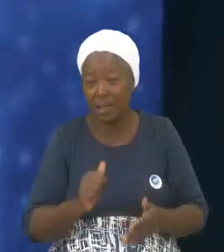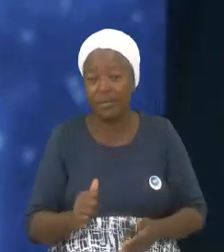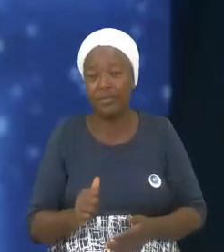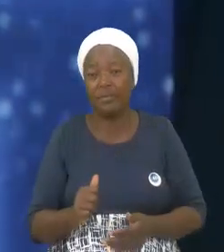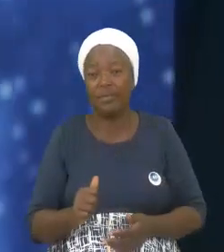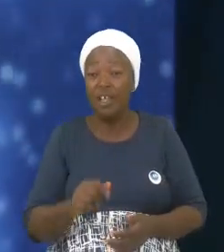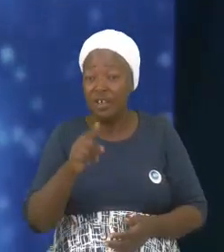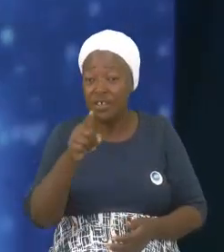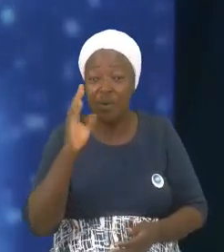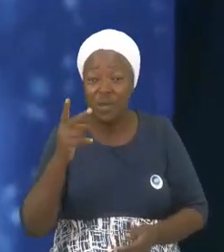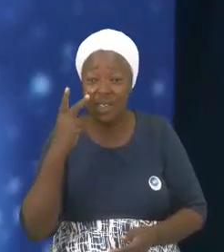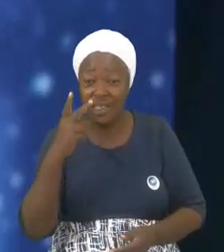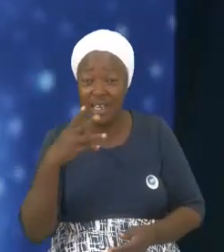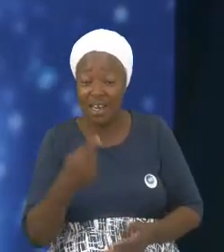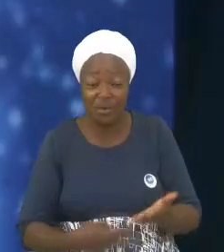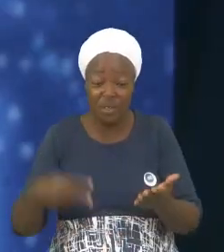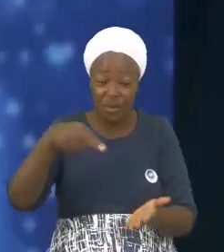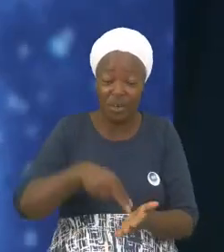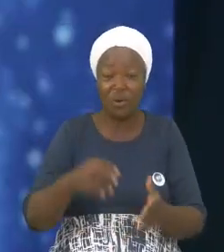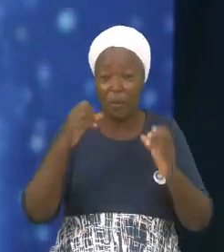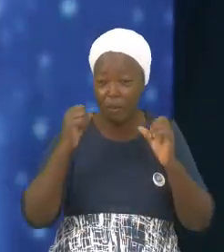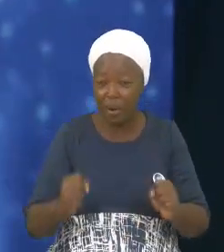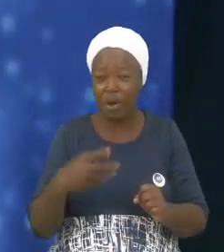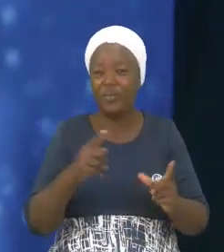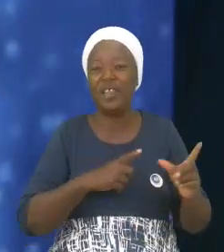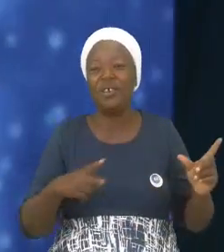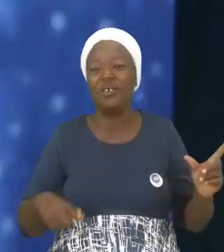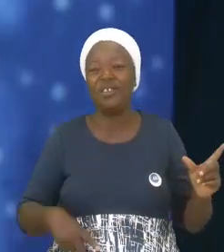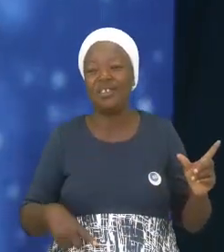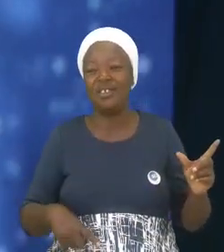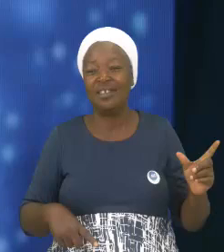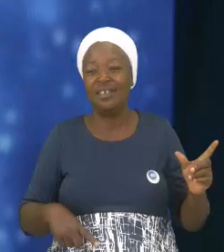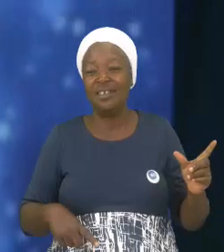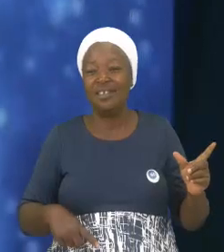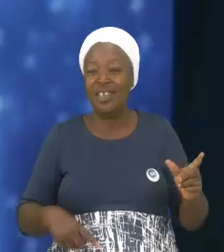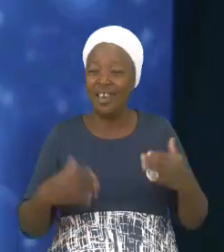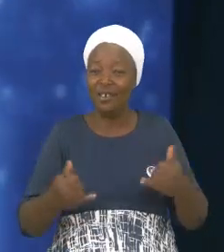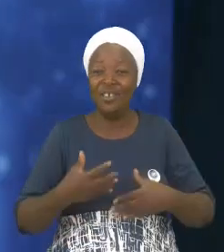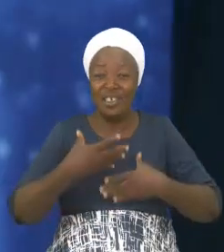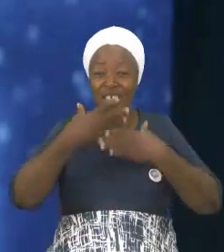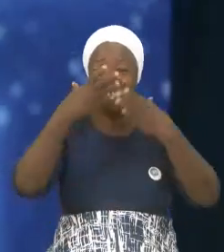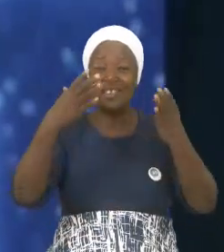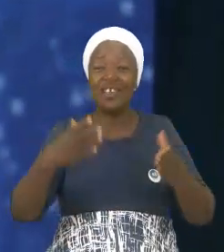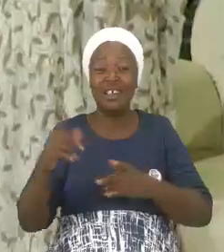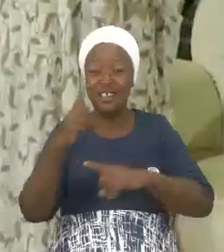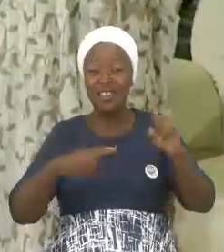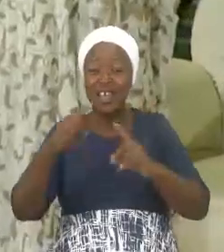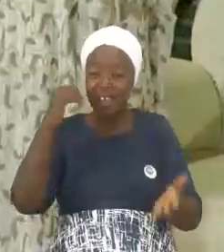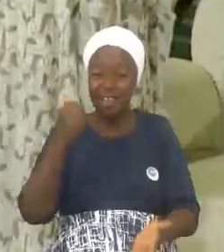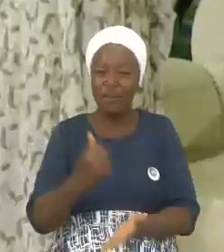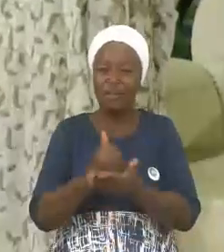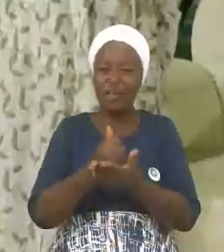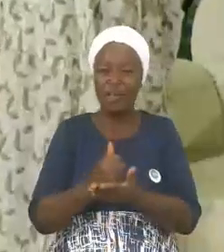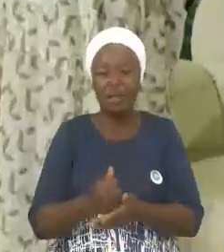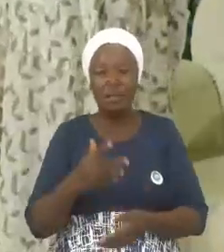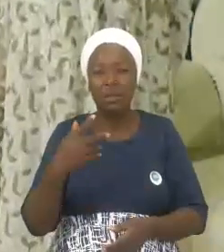will see the resurrection power of the Lord. Somebody shout, amen. Amen. The price